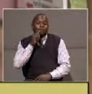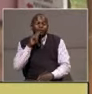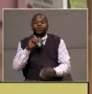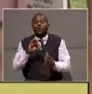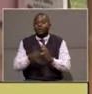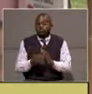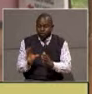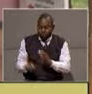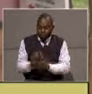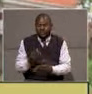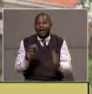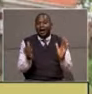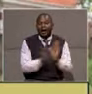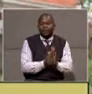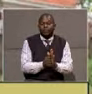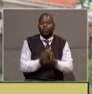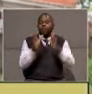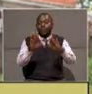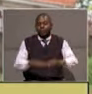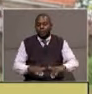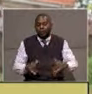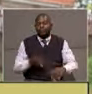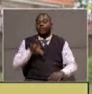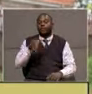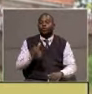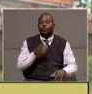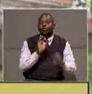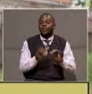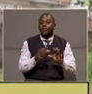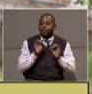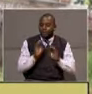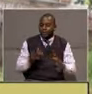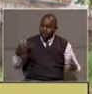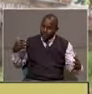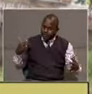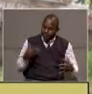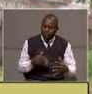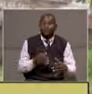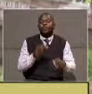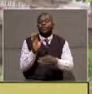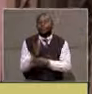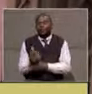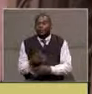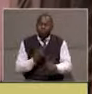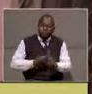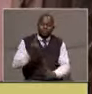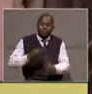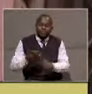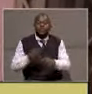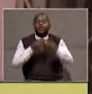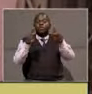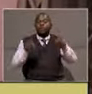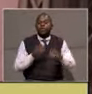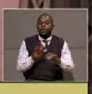by the Act of Parliament, but without its regional offices. Ever since, ministry officials have been renting office space on